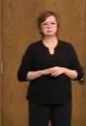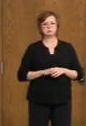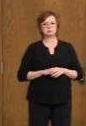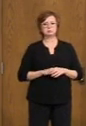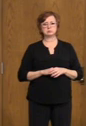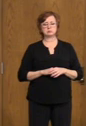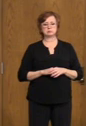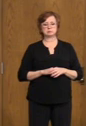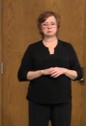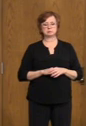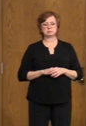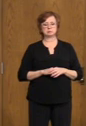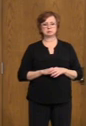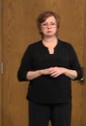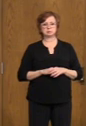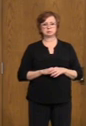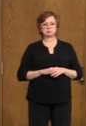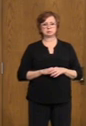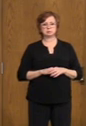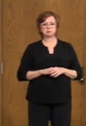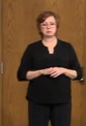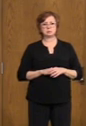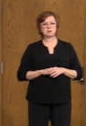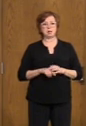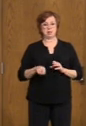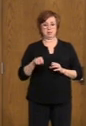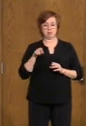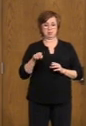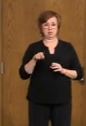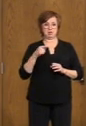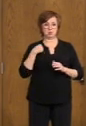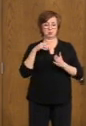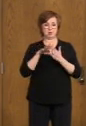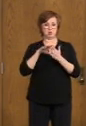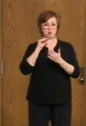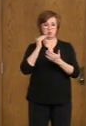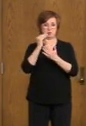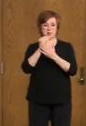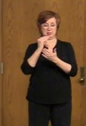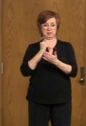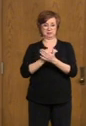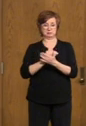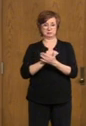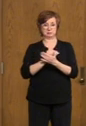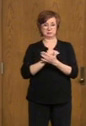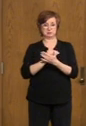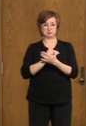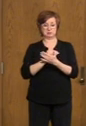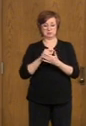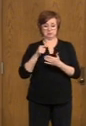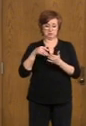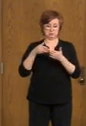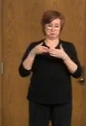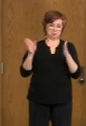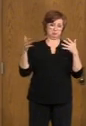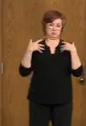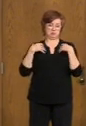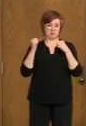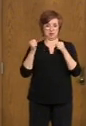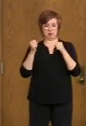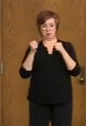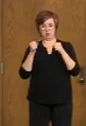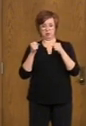and certainly. But that's the lesson that when there's high compliance with all the public health measures,